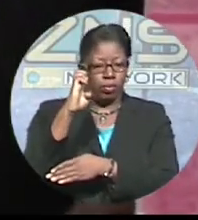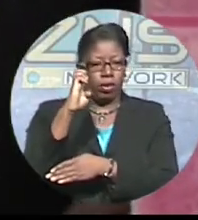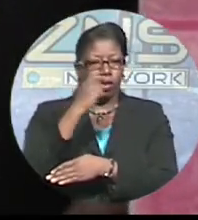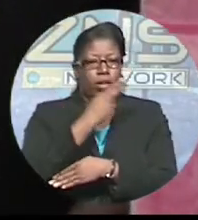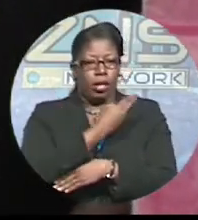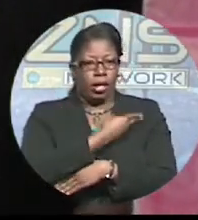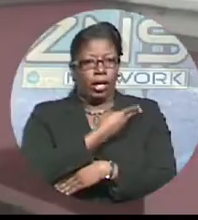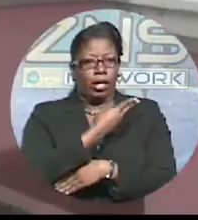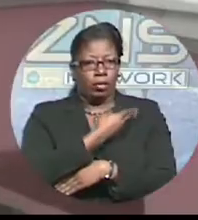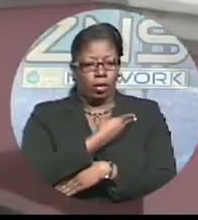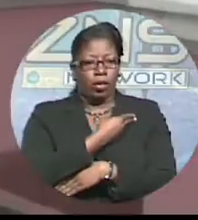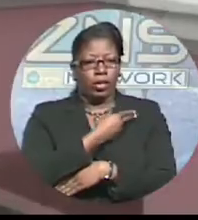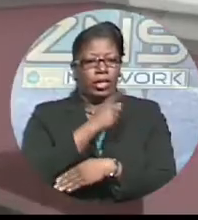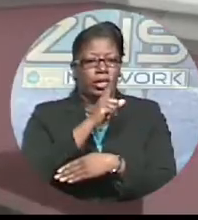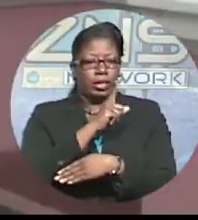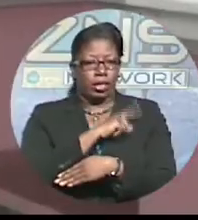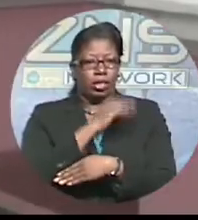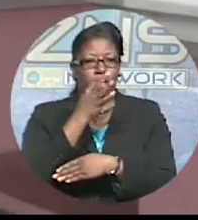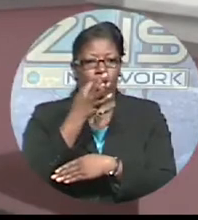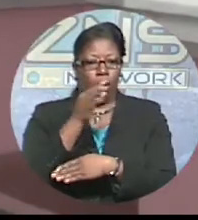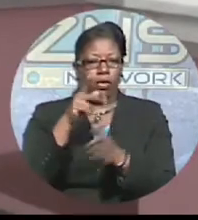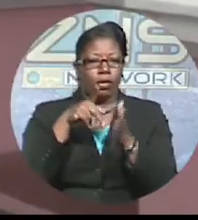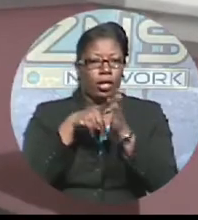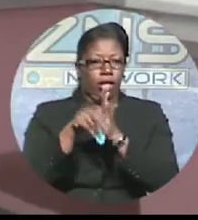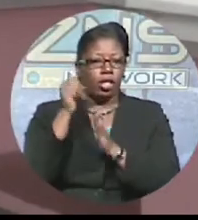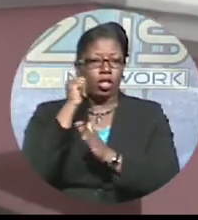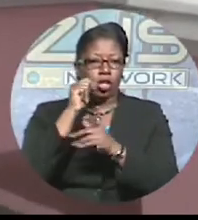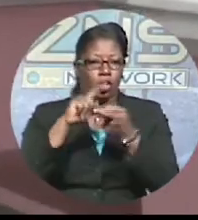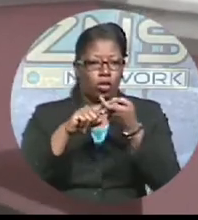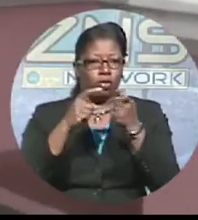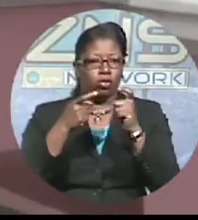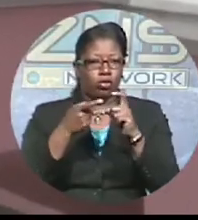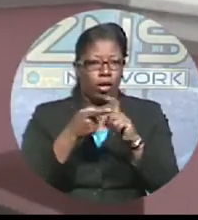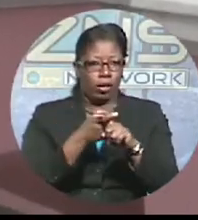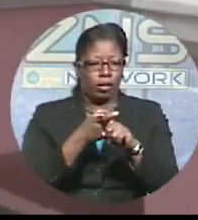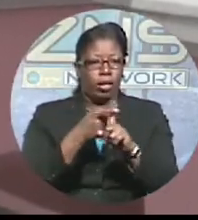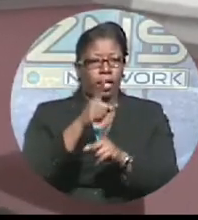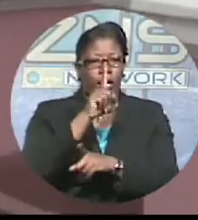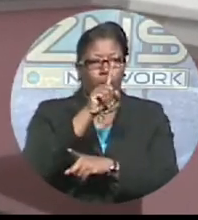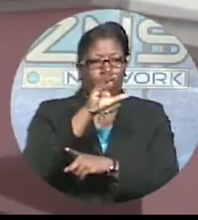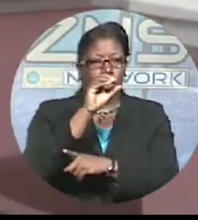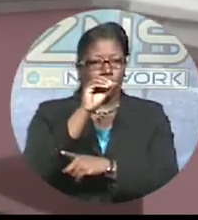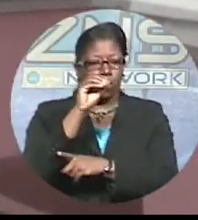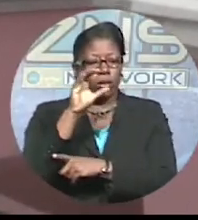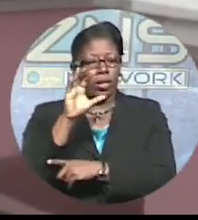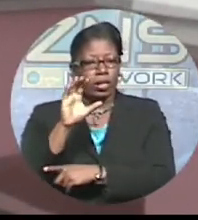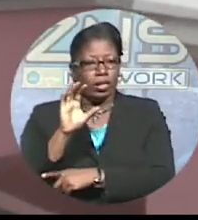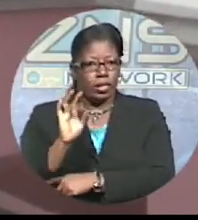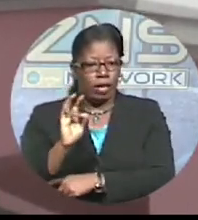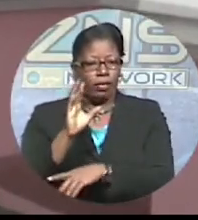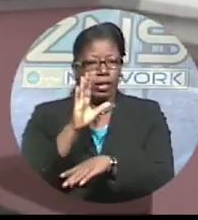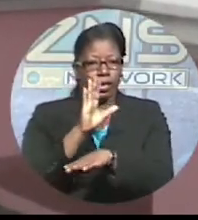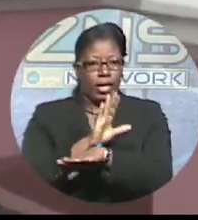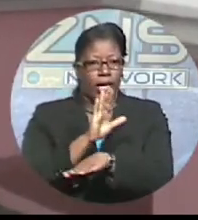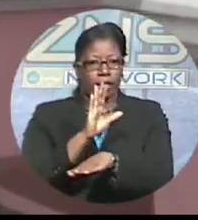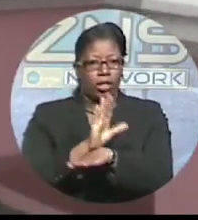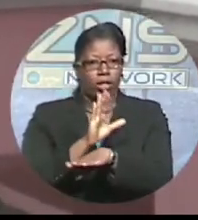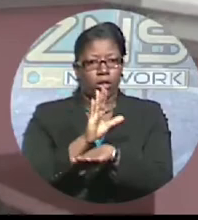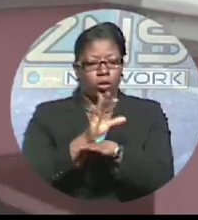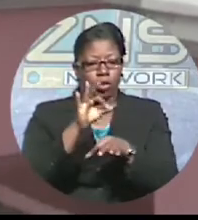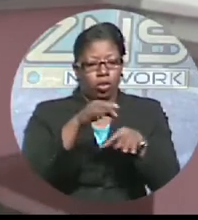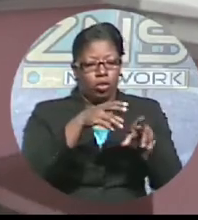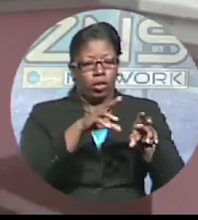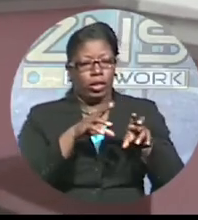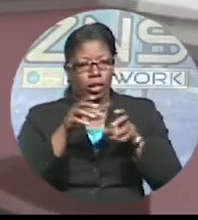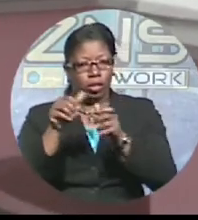The 5-man, 7-woman jury retired at 1:07 this afternoon to consider the charge of murder and manslaughter, and by